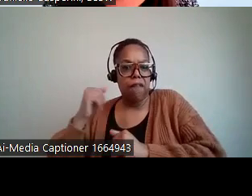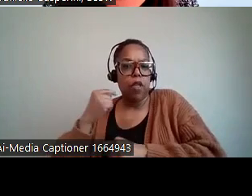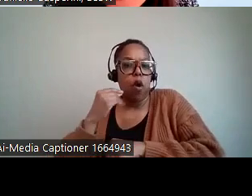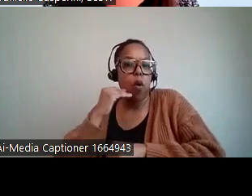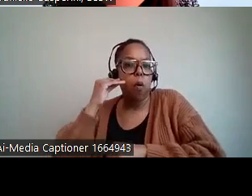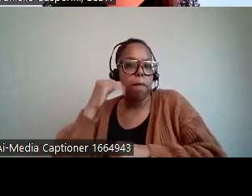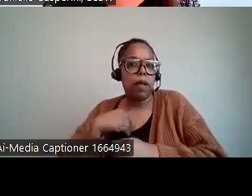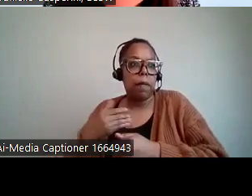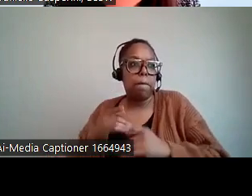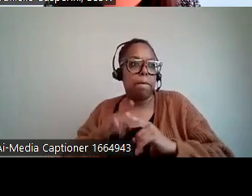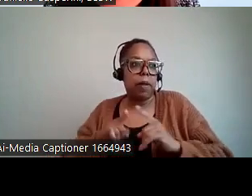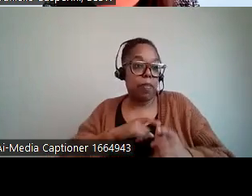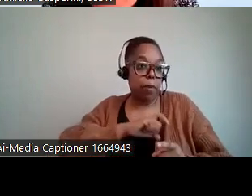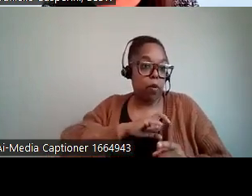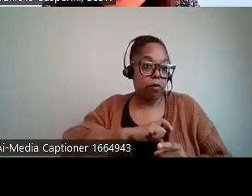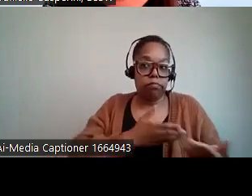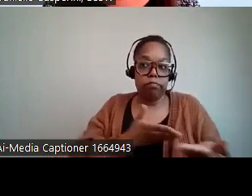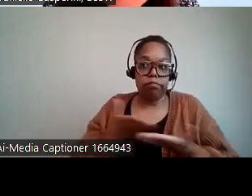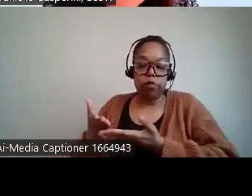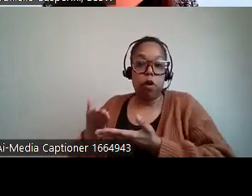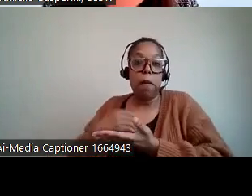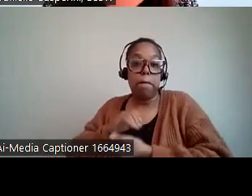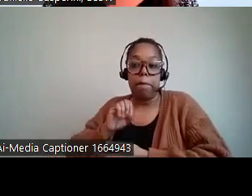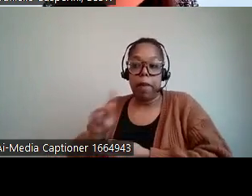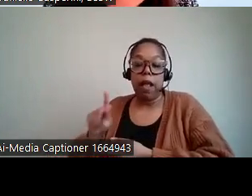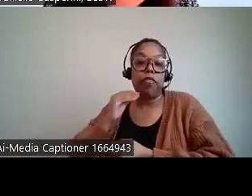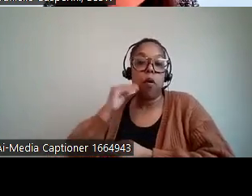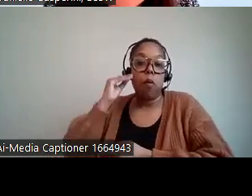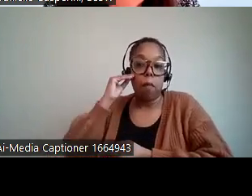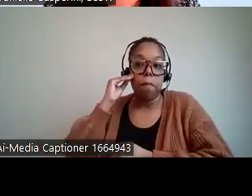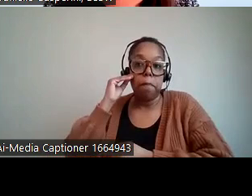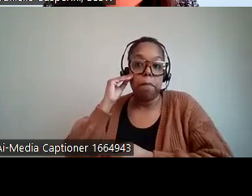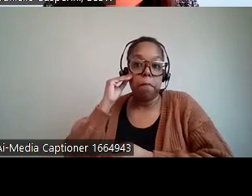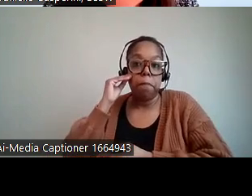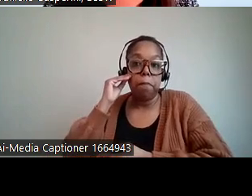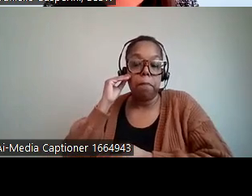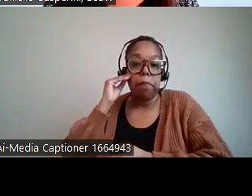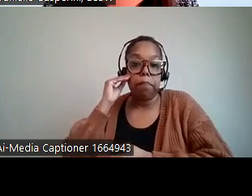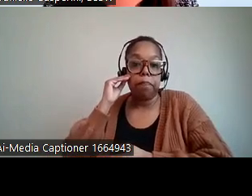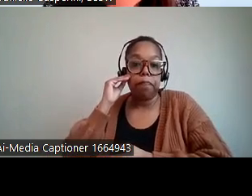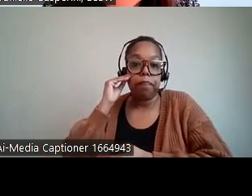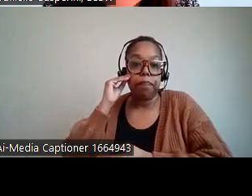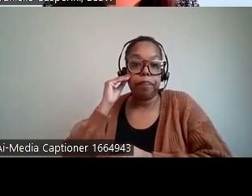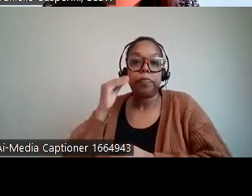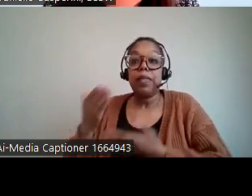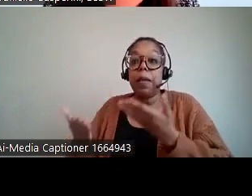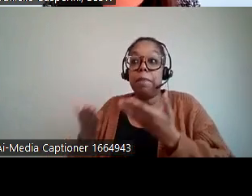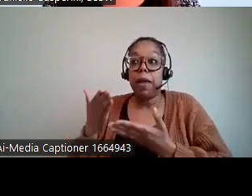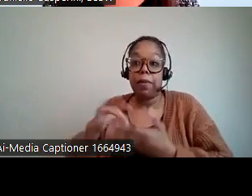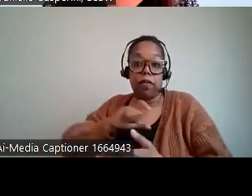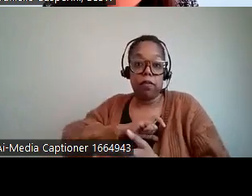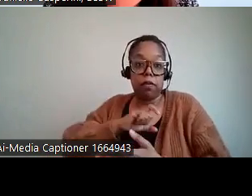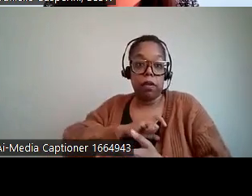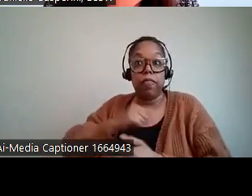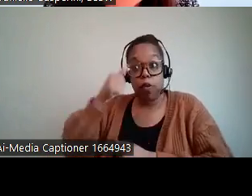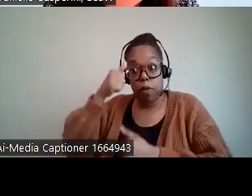them back home. And this might be, say, something that happens, often, and the officer remembers